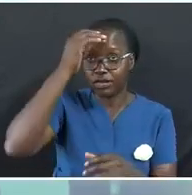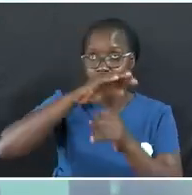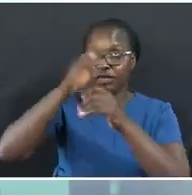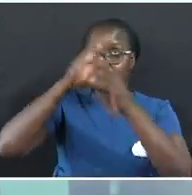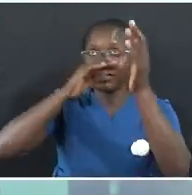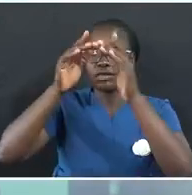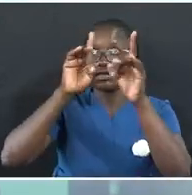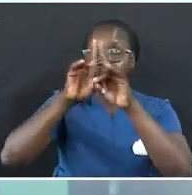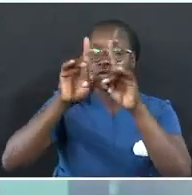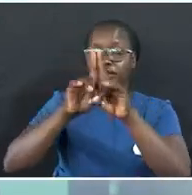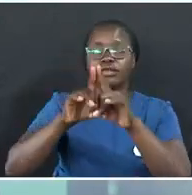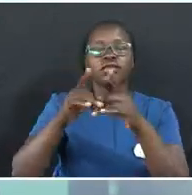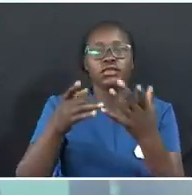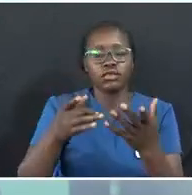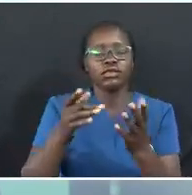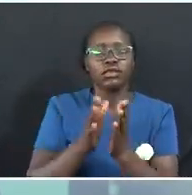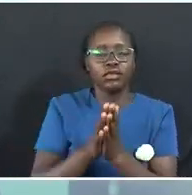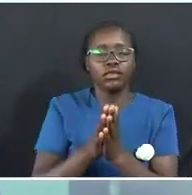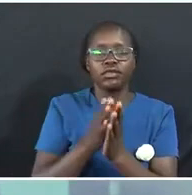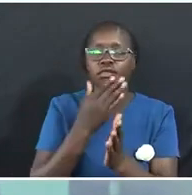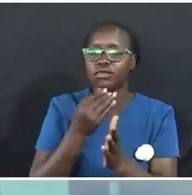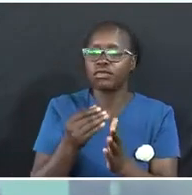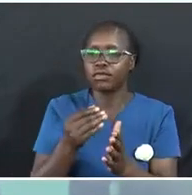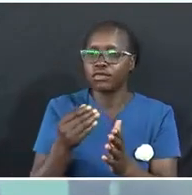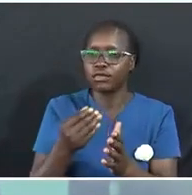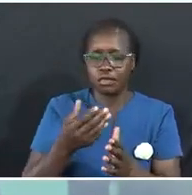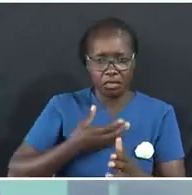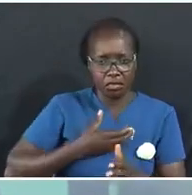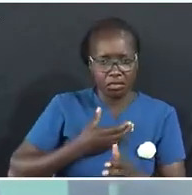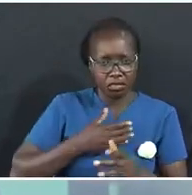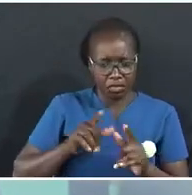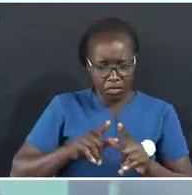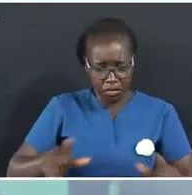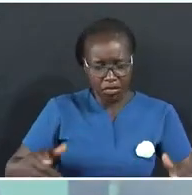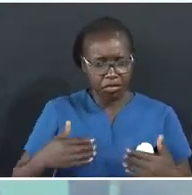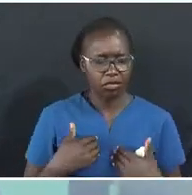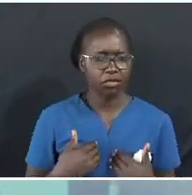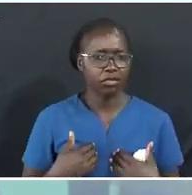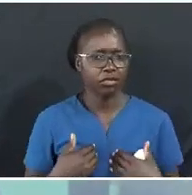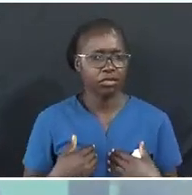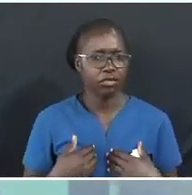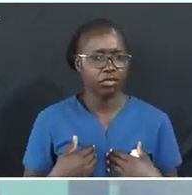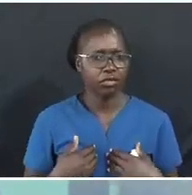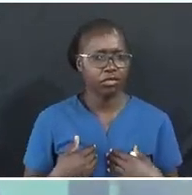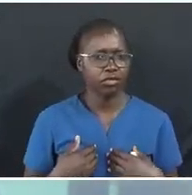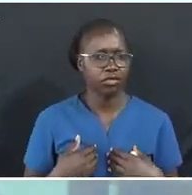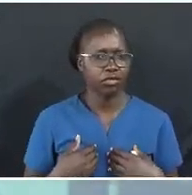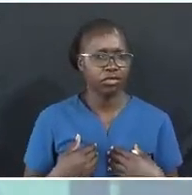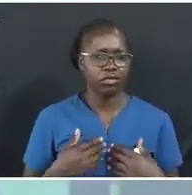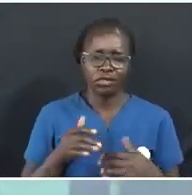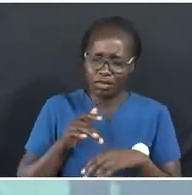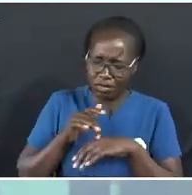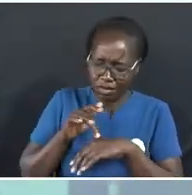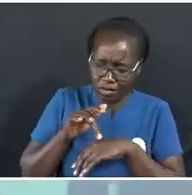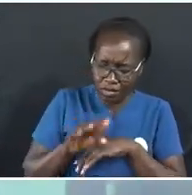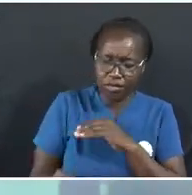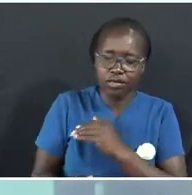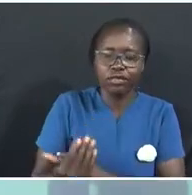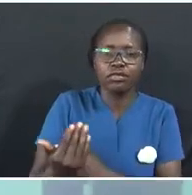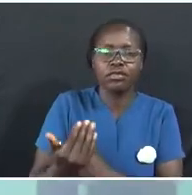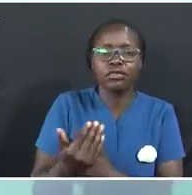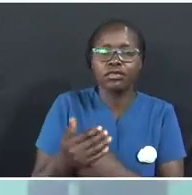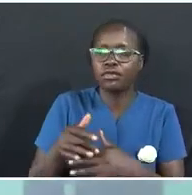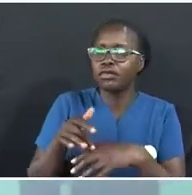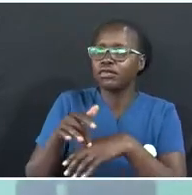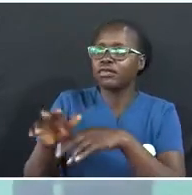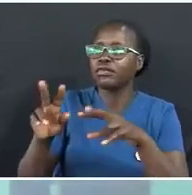heaven is likened into a landowner or a house, the owner of the house. Very early in the morning, he went out to